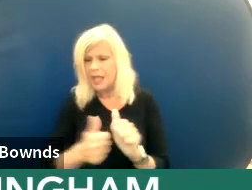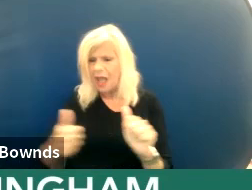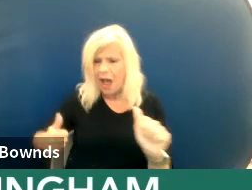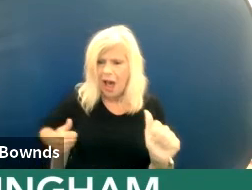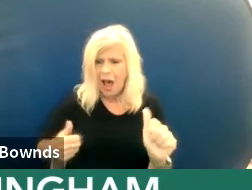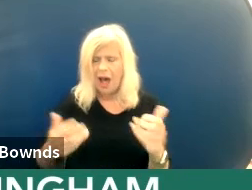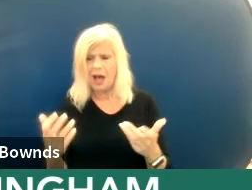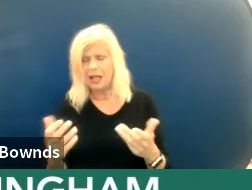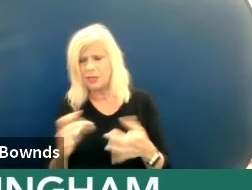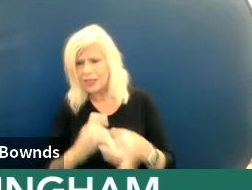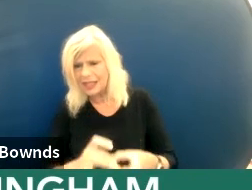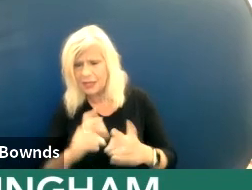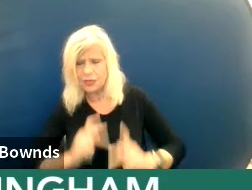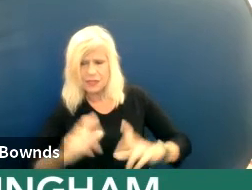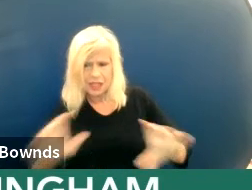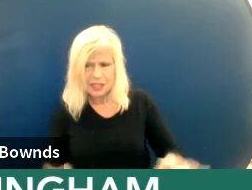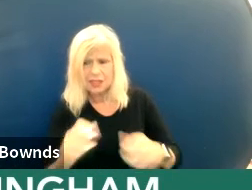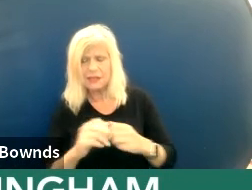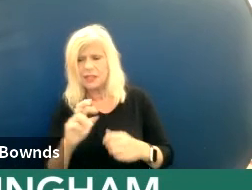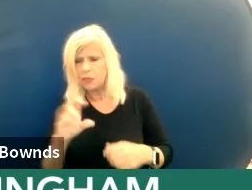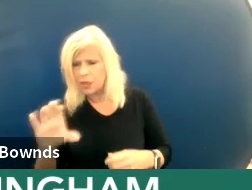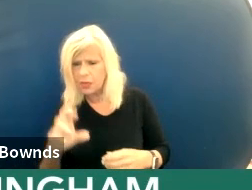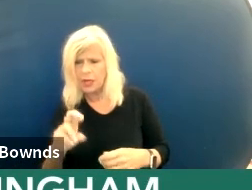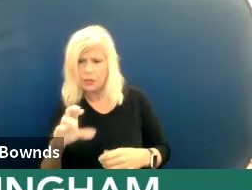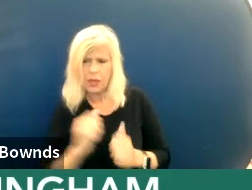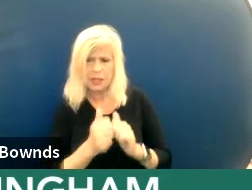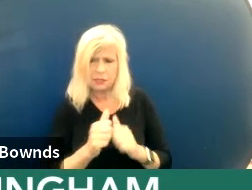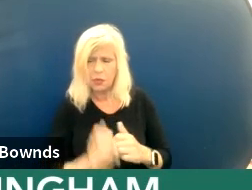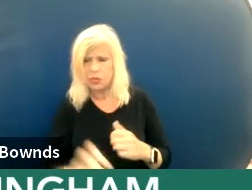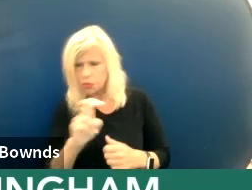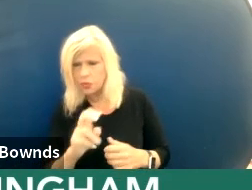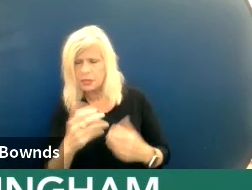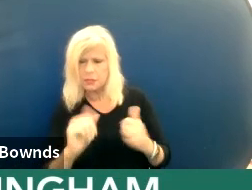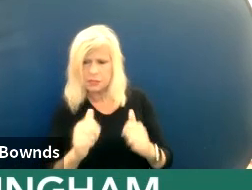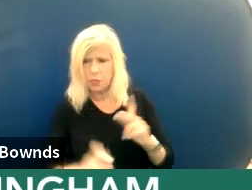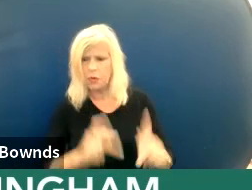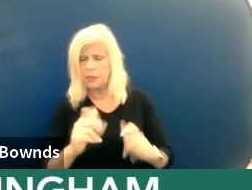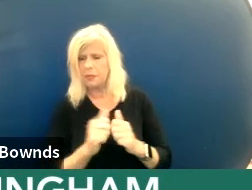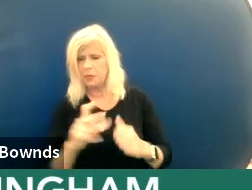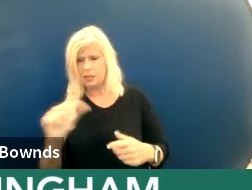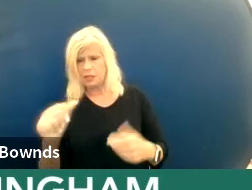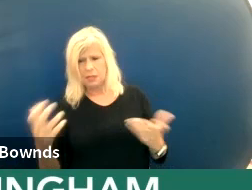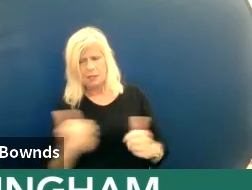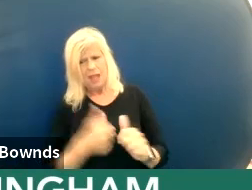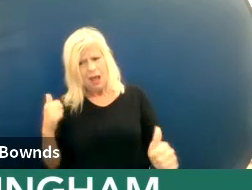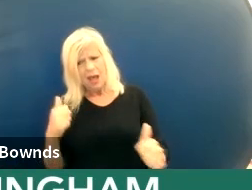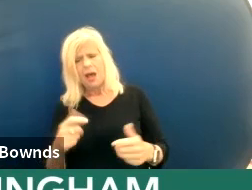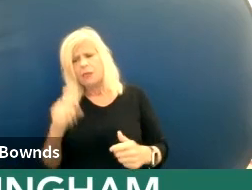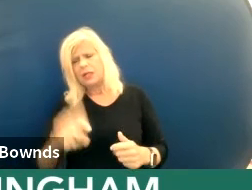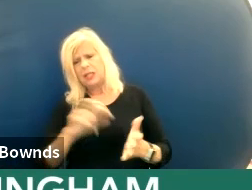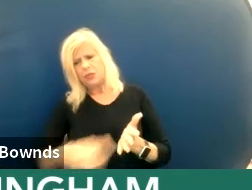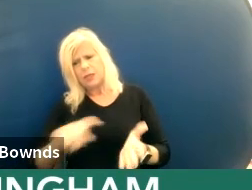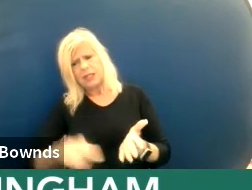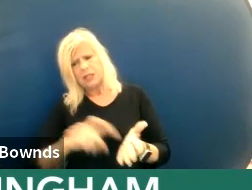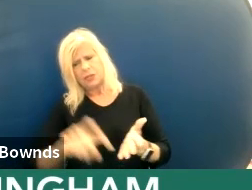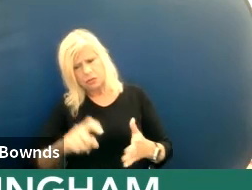things related to physical activity, recreation, or rec sport and tourism and sport for people with disabilities. We need research to approach this